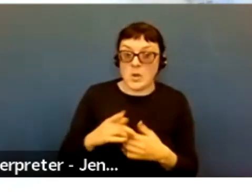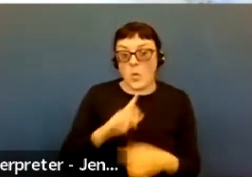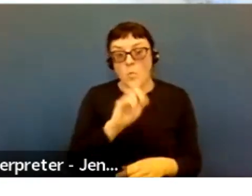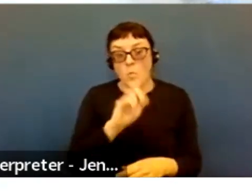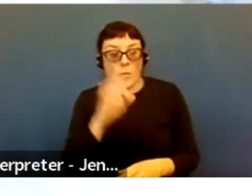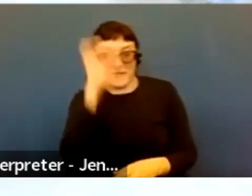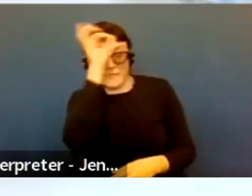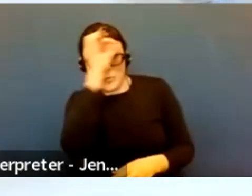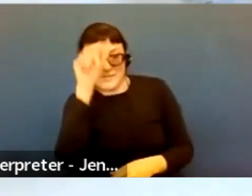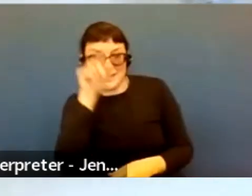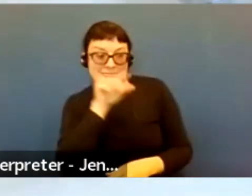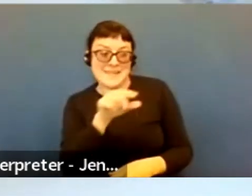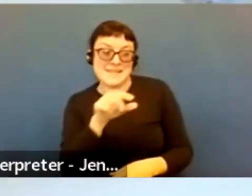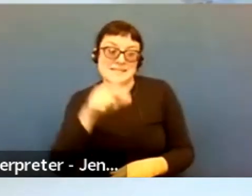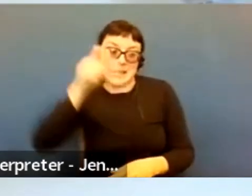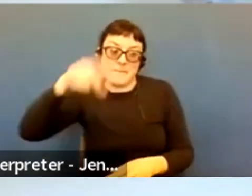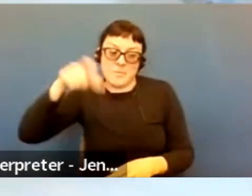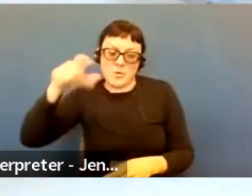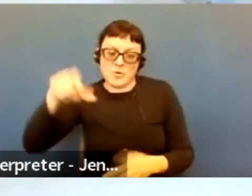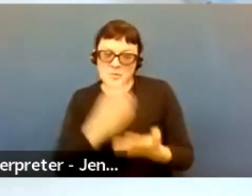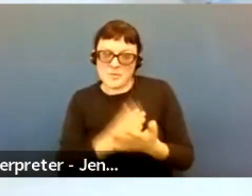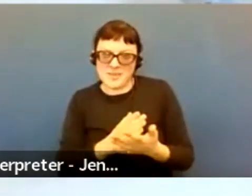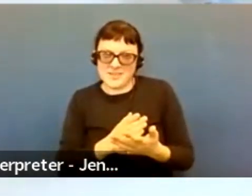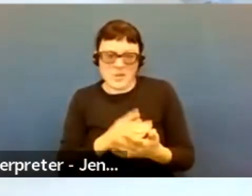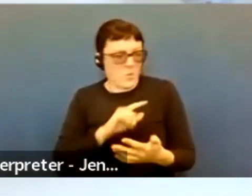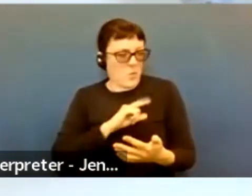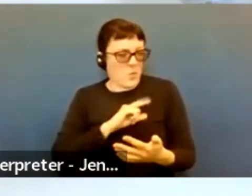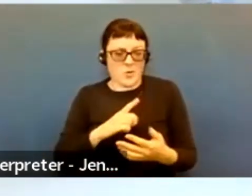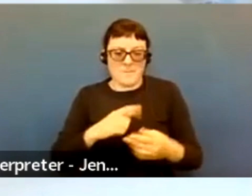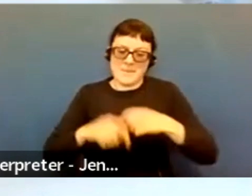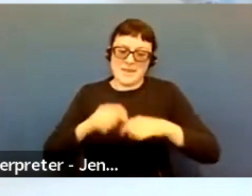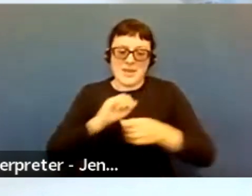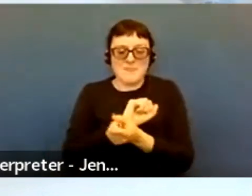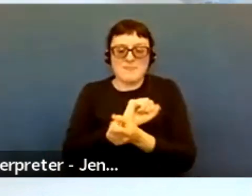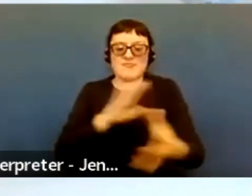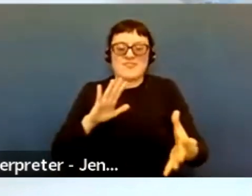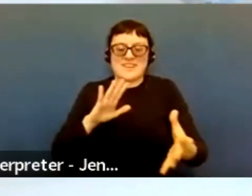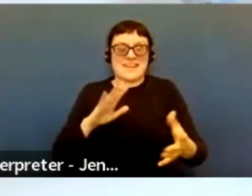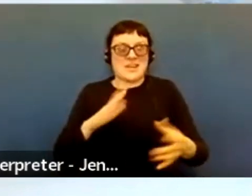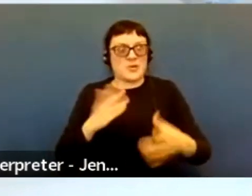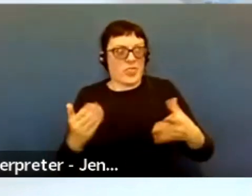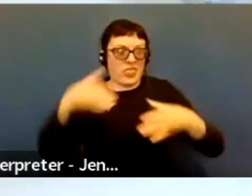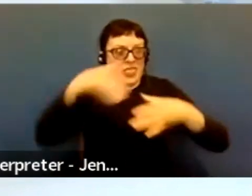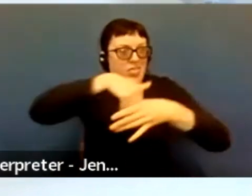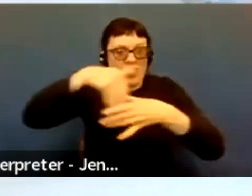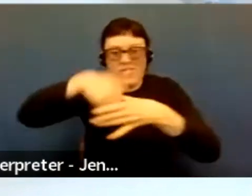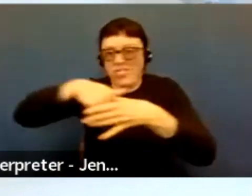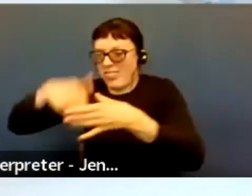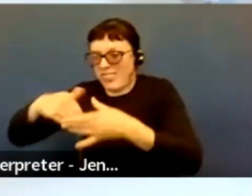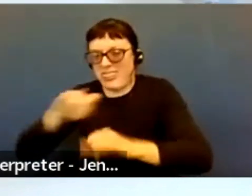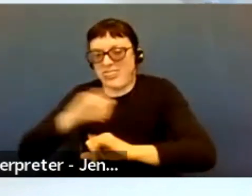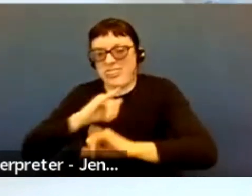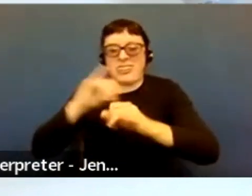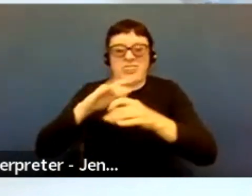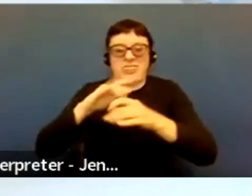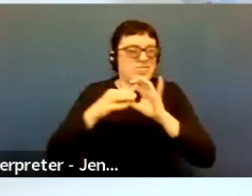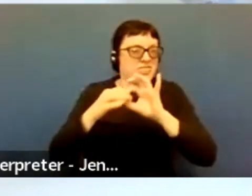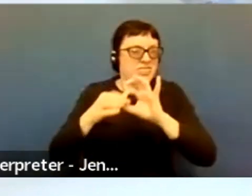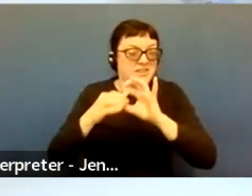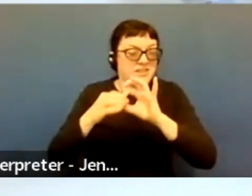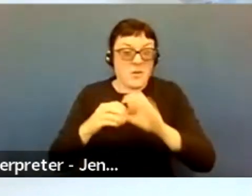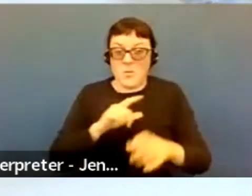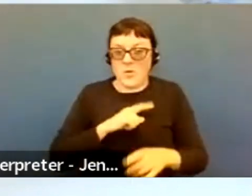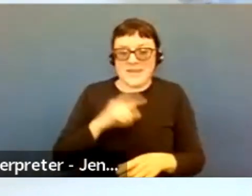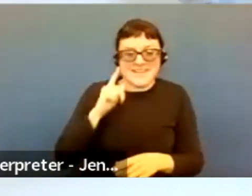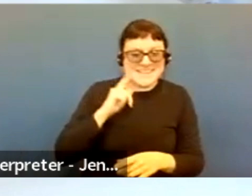says what fools these mortals be. It's like, why can't you just liberate yourselves instead of getting into all this crap? And why are you